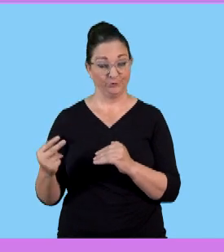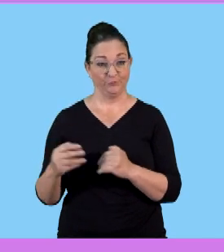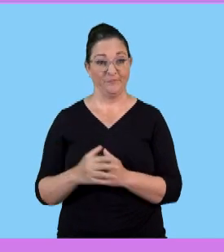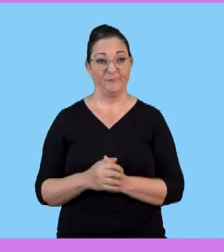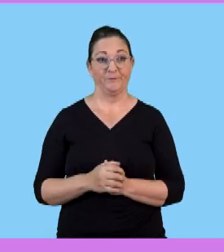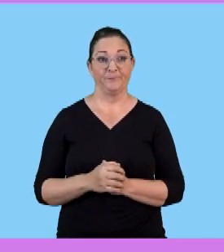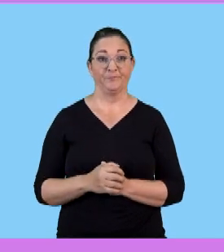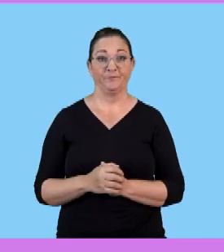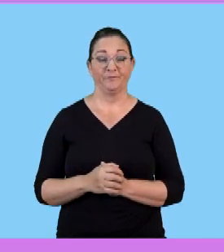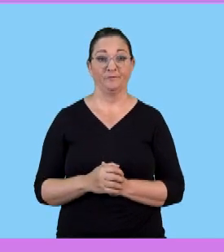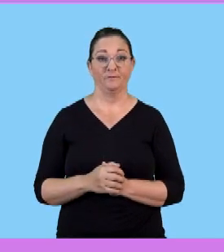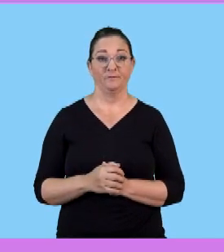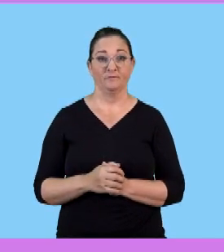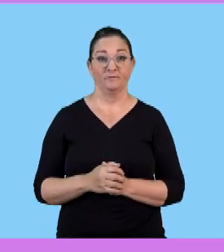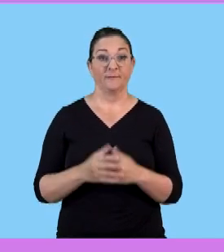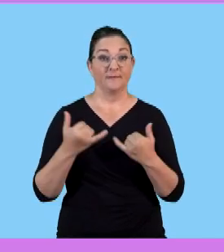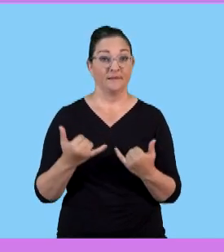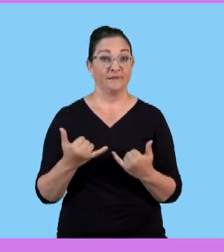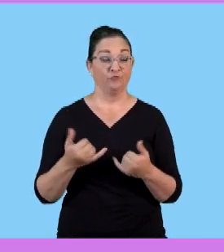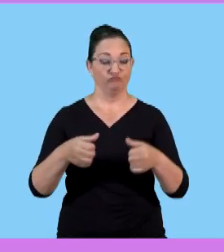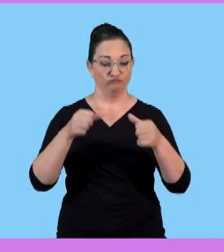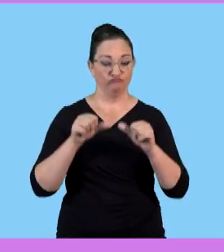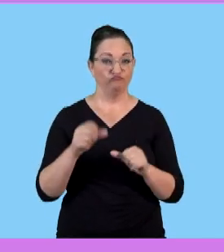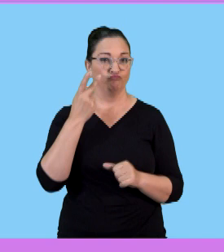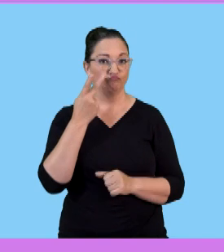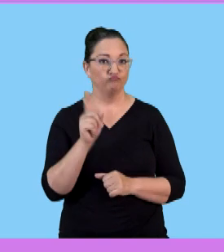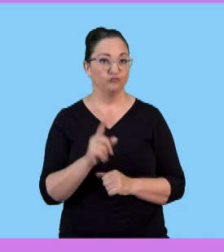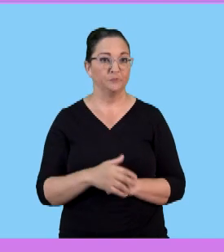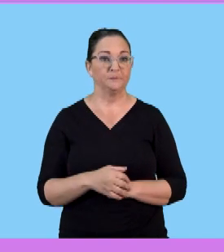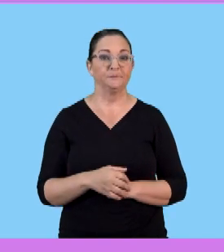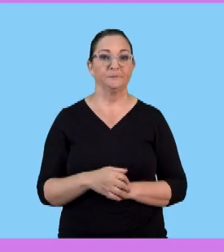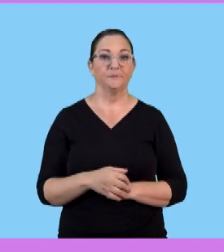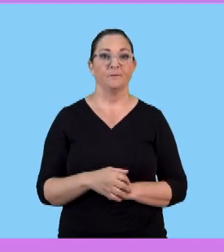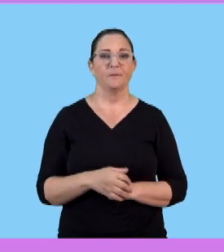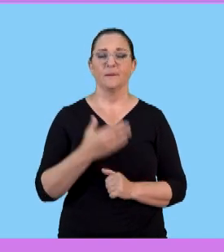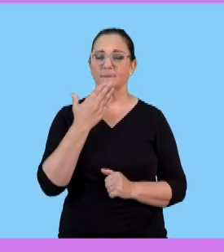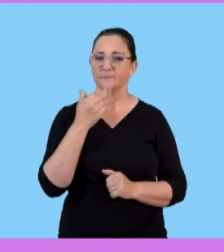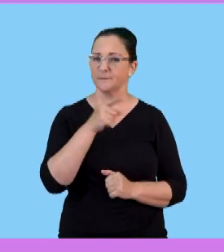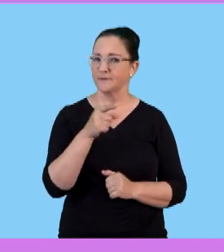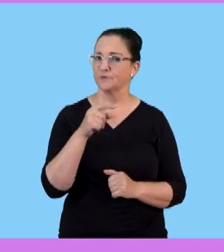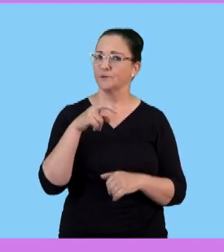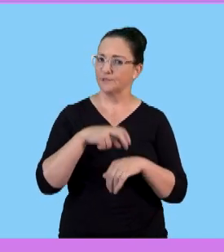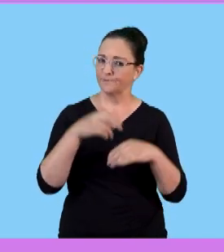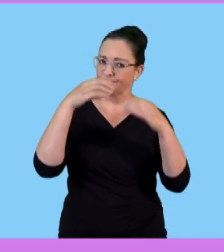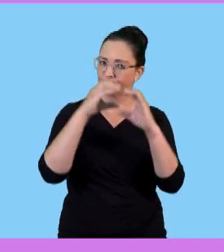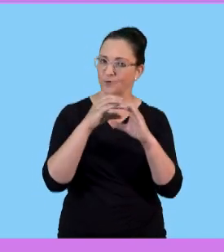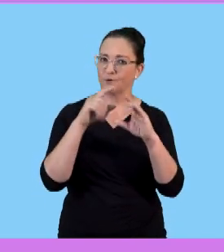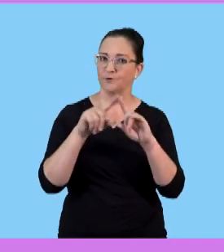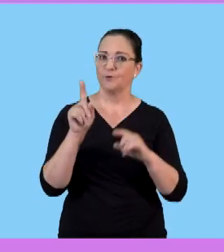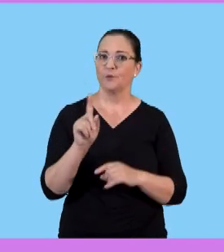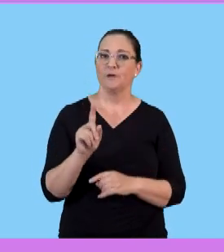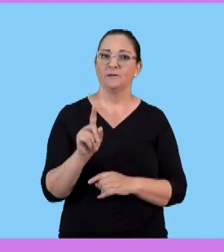meters, and I'll square that value. Now I will look, and I want quickly to pay attention to this part